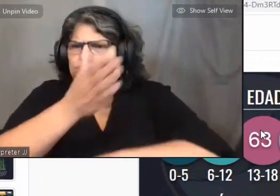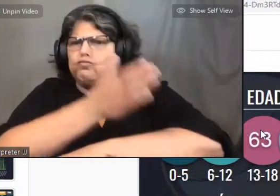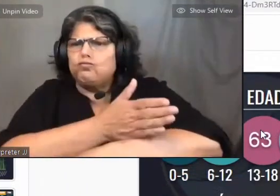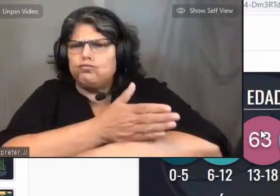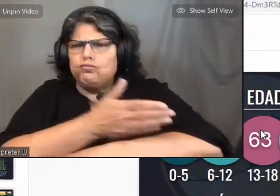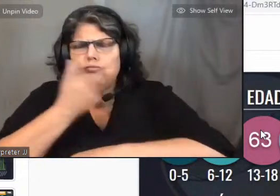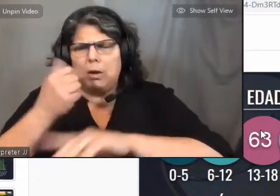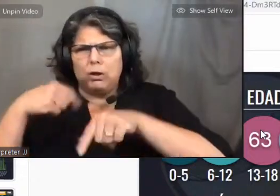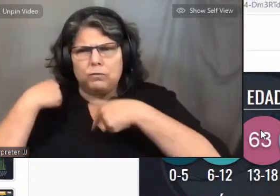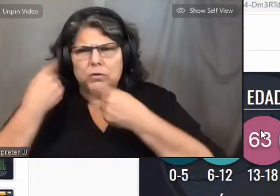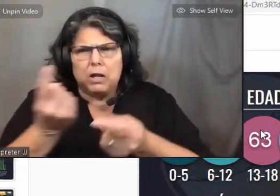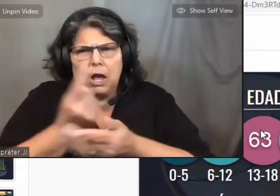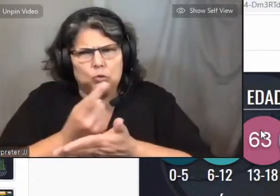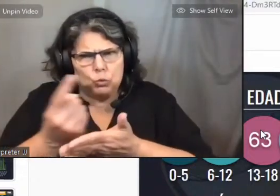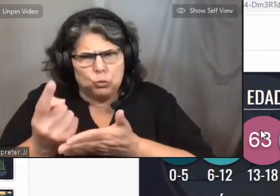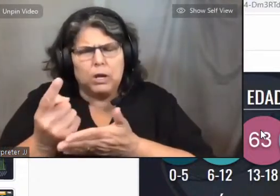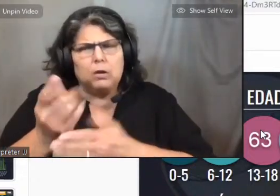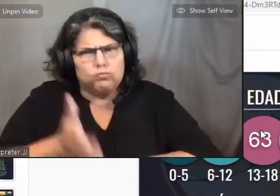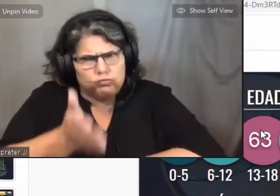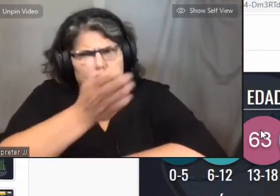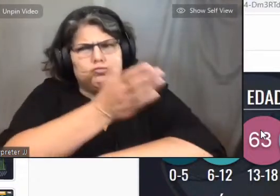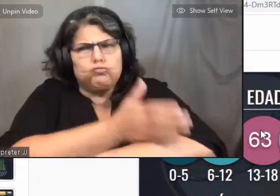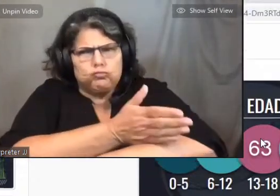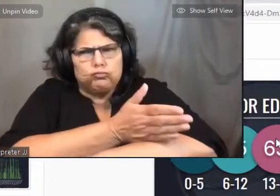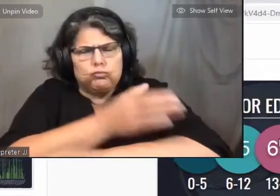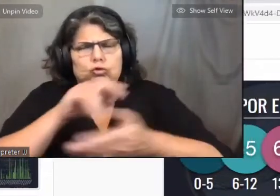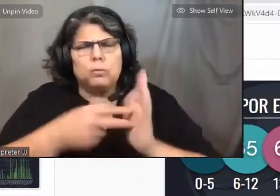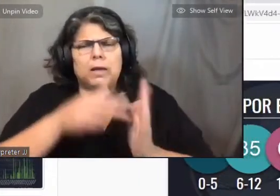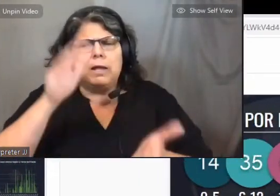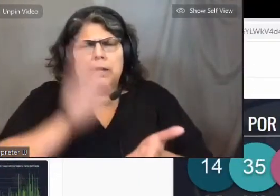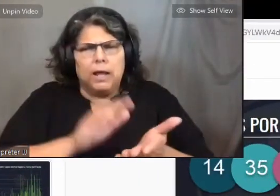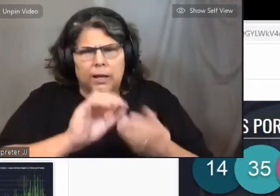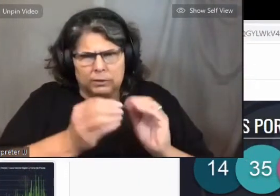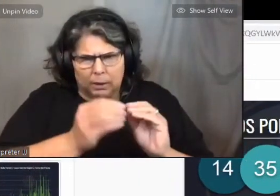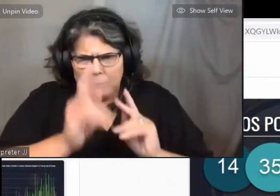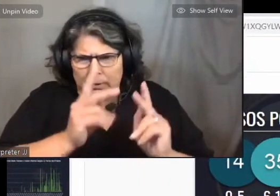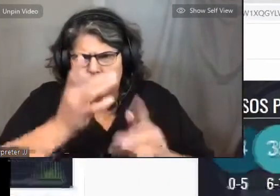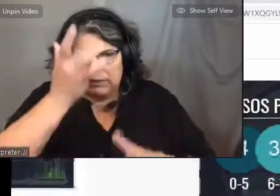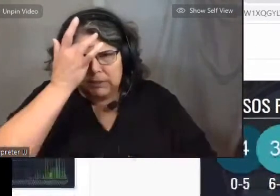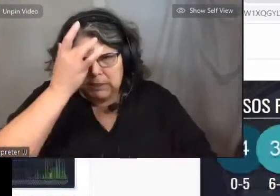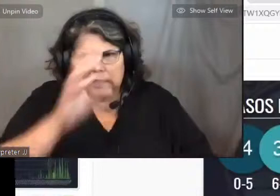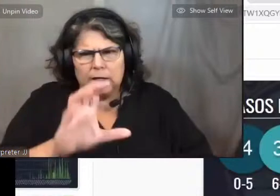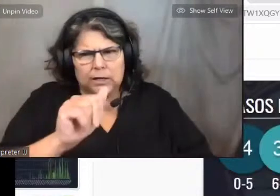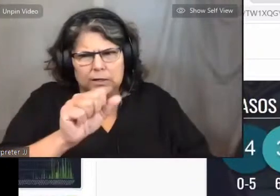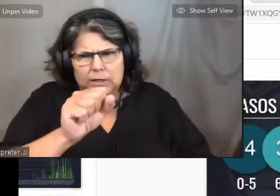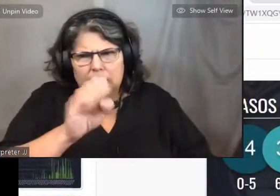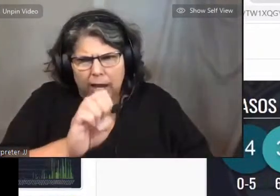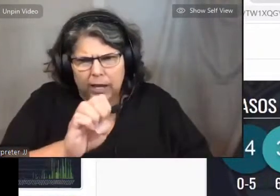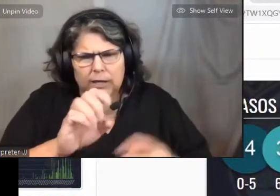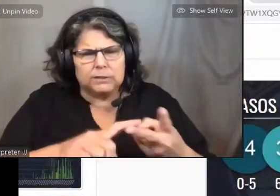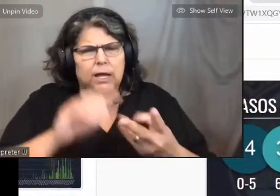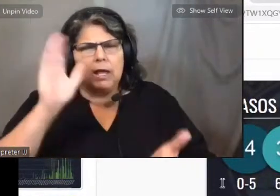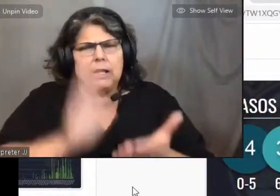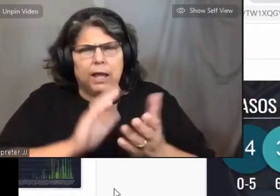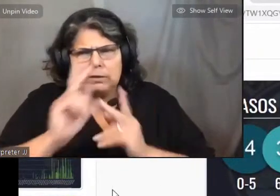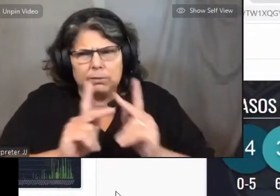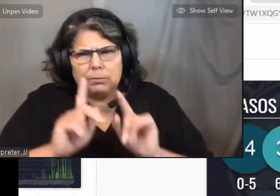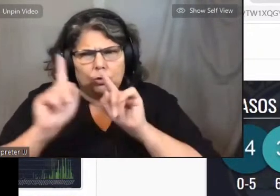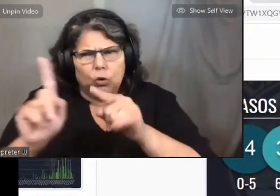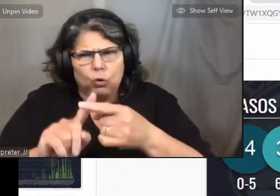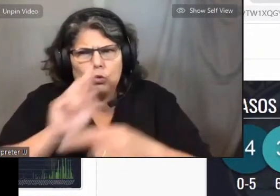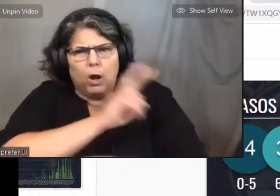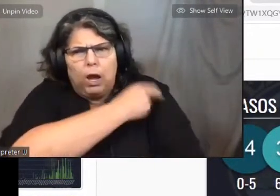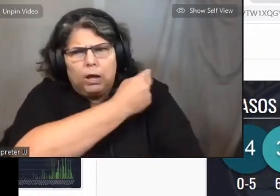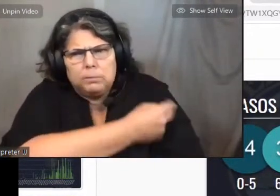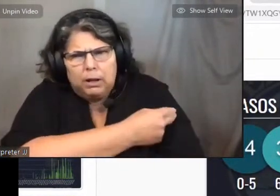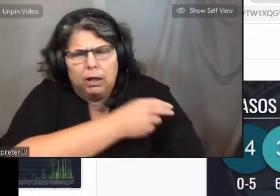last week or so. And so we have less cases, less hospitalizations. I'm